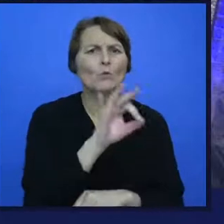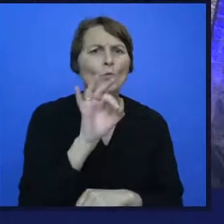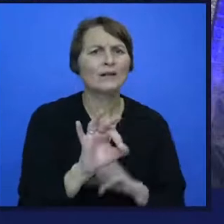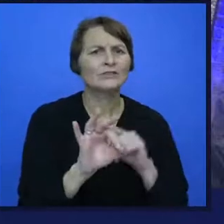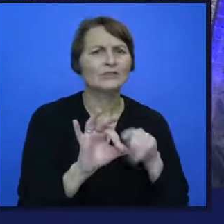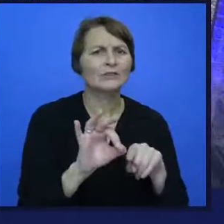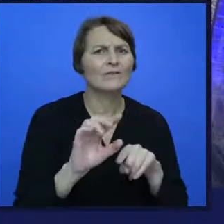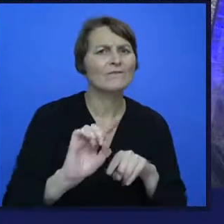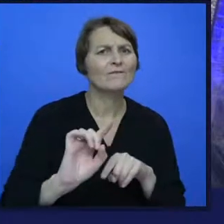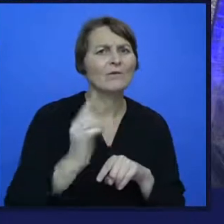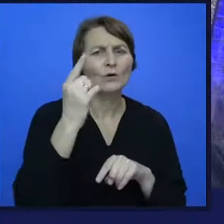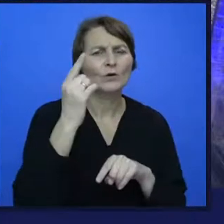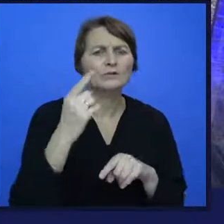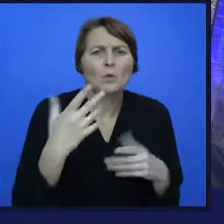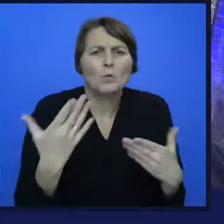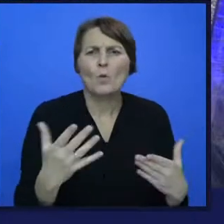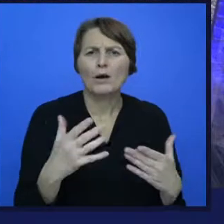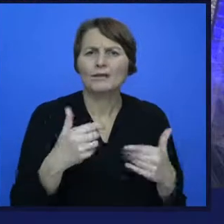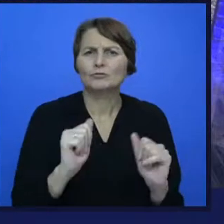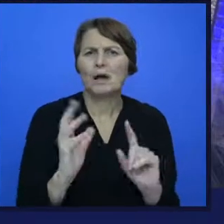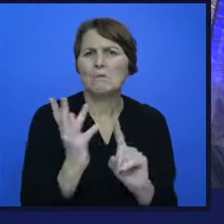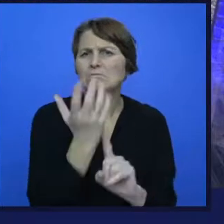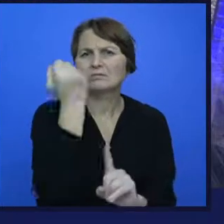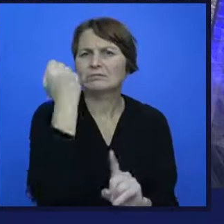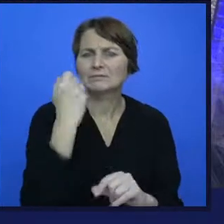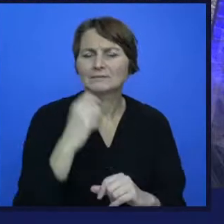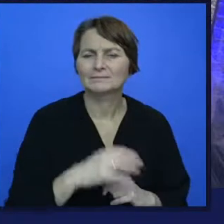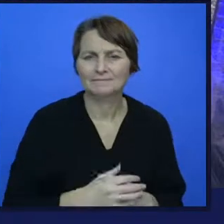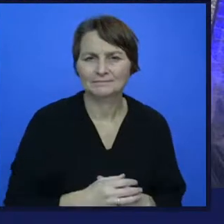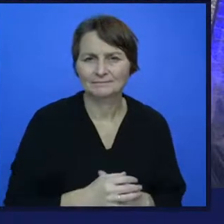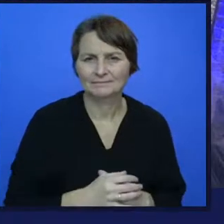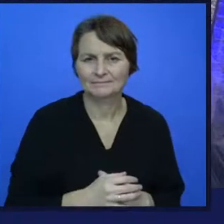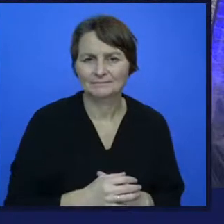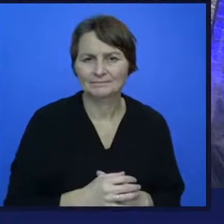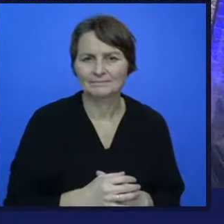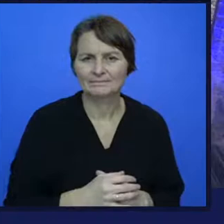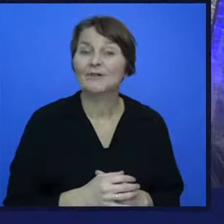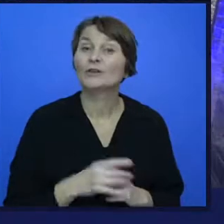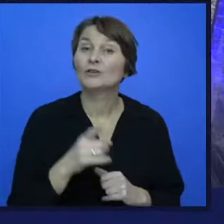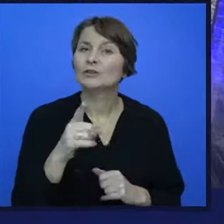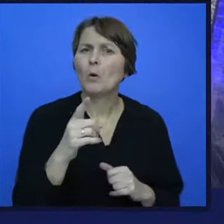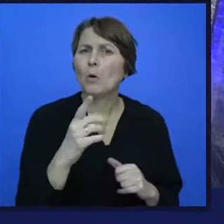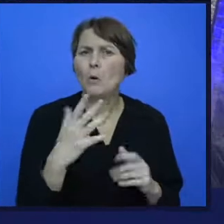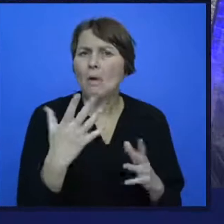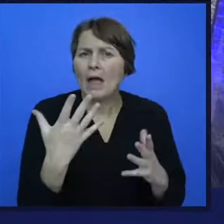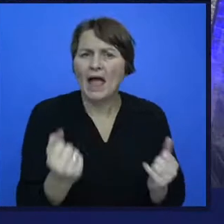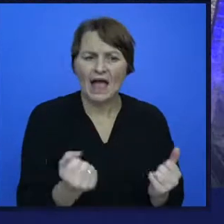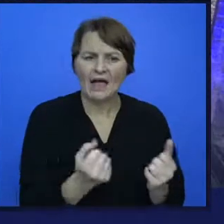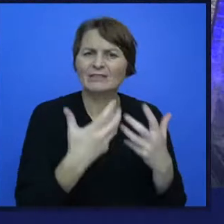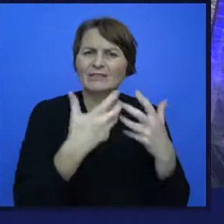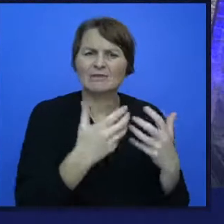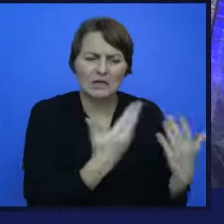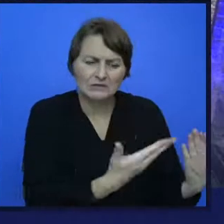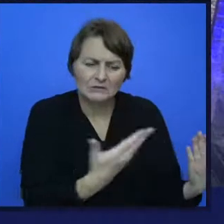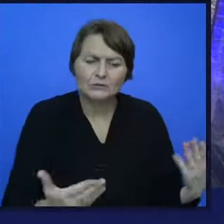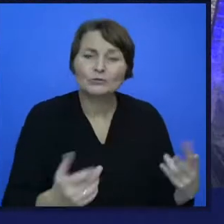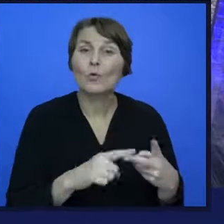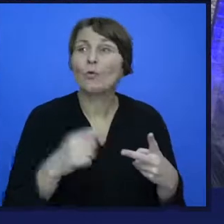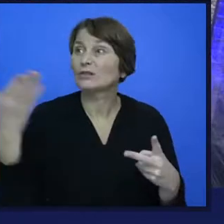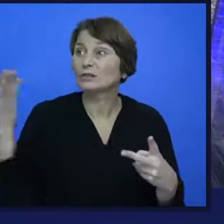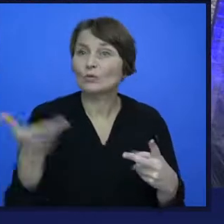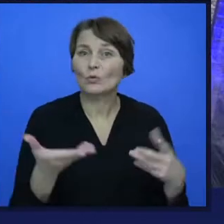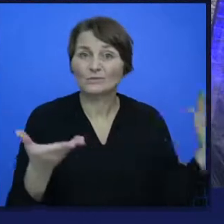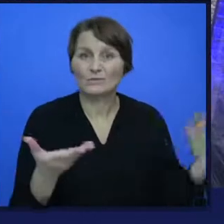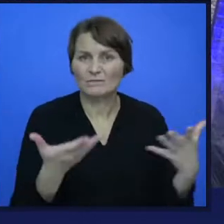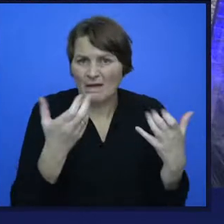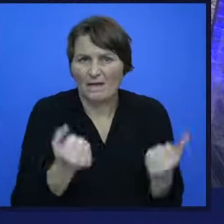the technology falls suit in regards to what devices you have at your disposal or what services you have at your disposal. I think